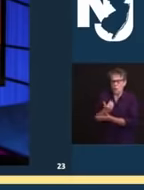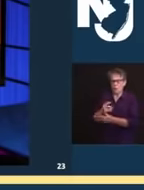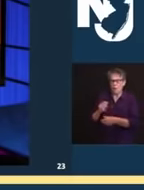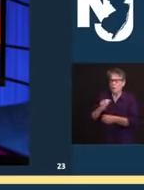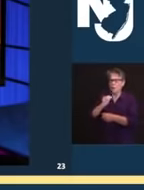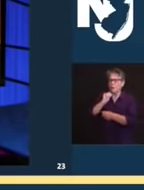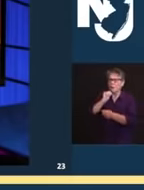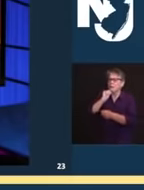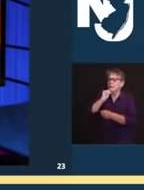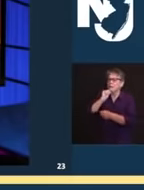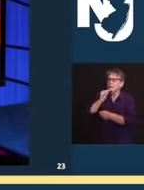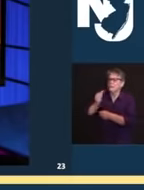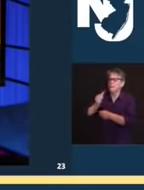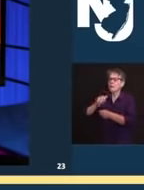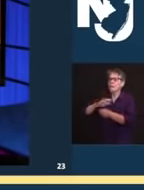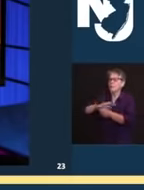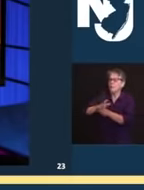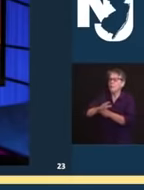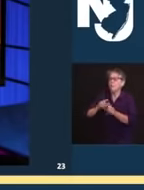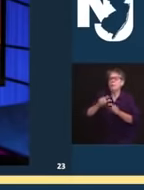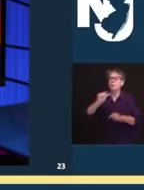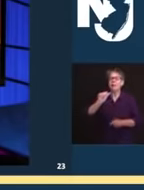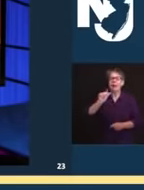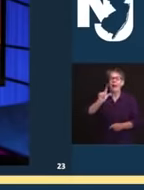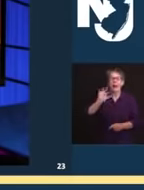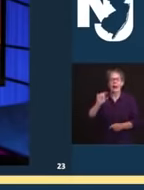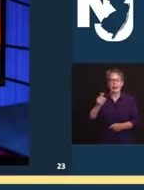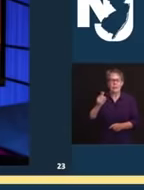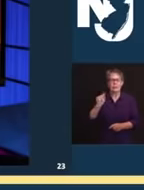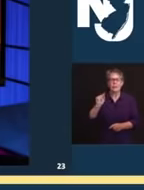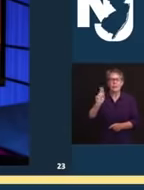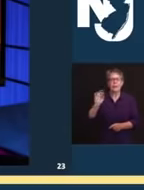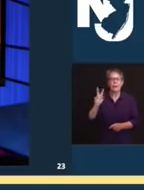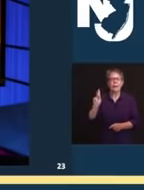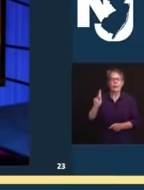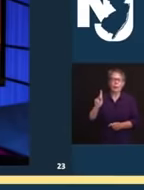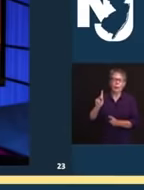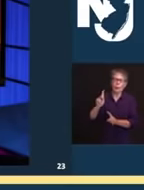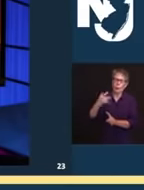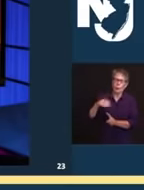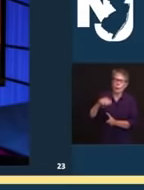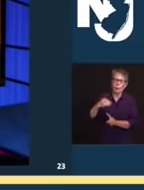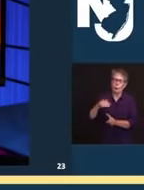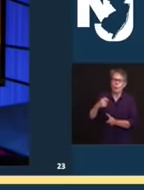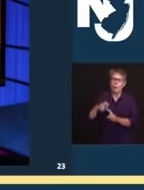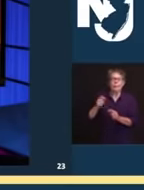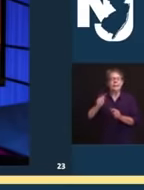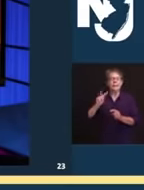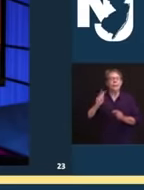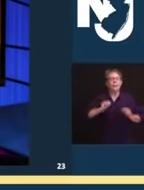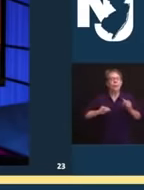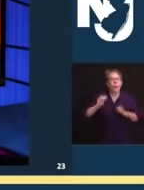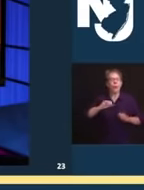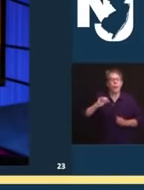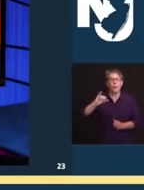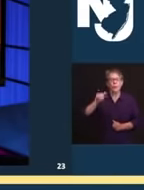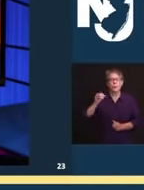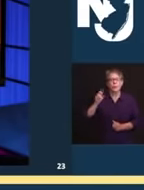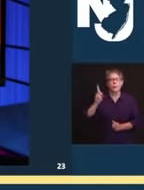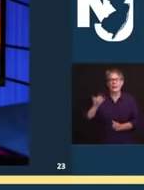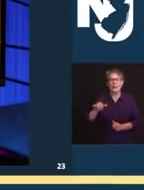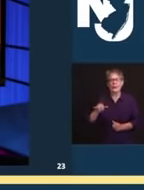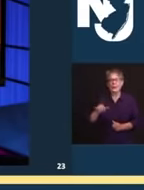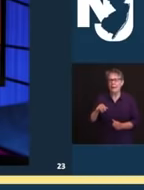by birth, an institution for the past 37 years on Jeopardy, a giant. He is